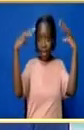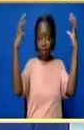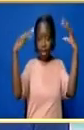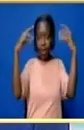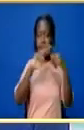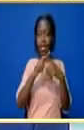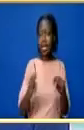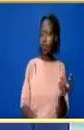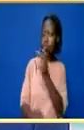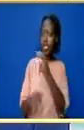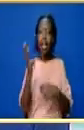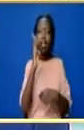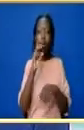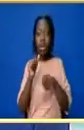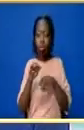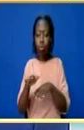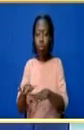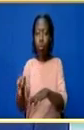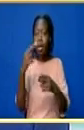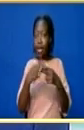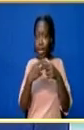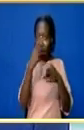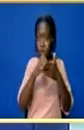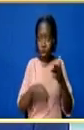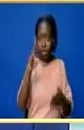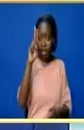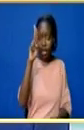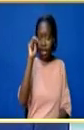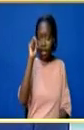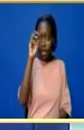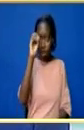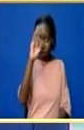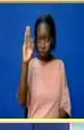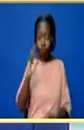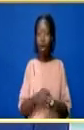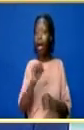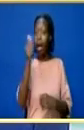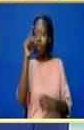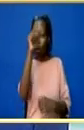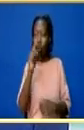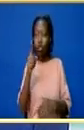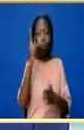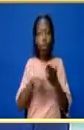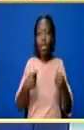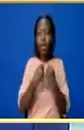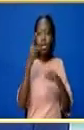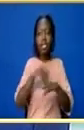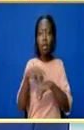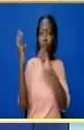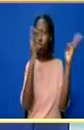you see the water flowing, we call that runoff. Runoff water. Yes. All right. Another question. What happens when the wind